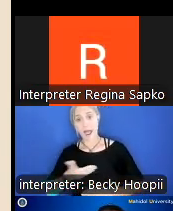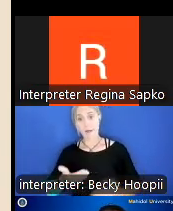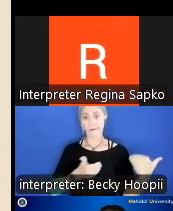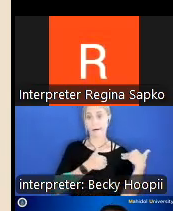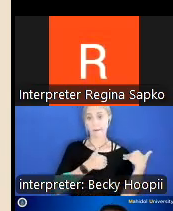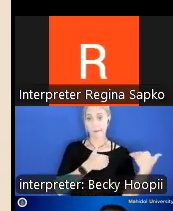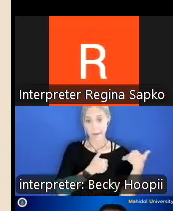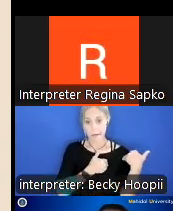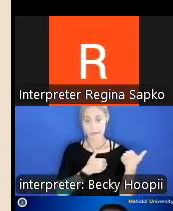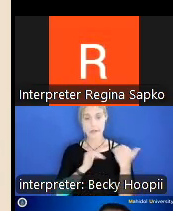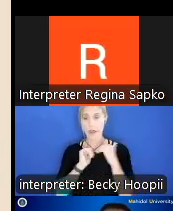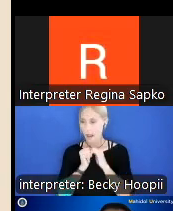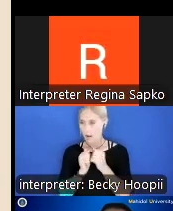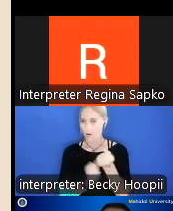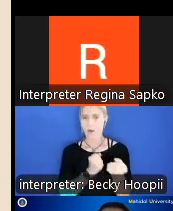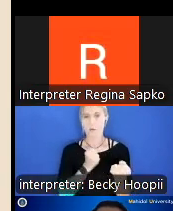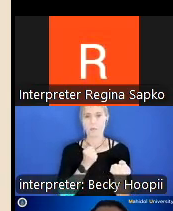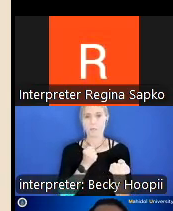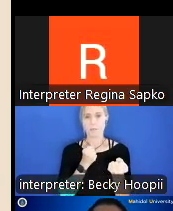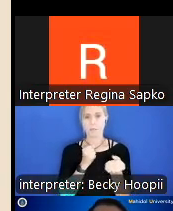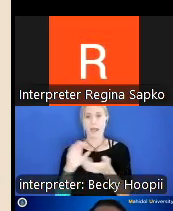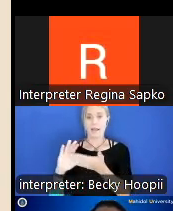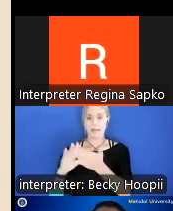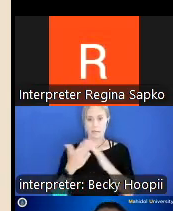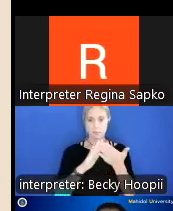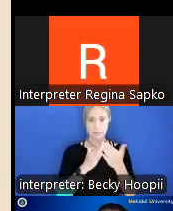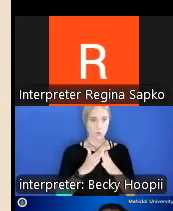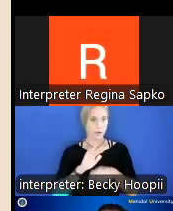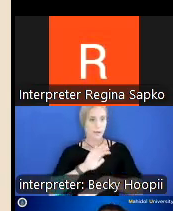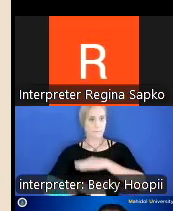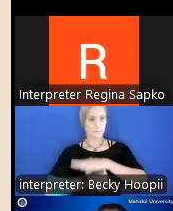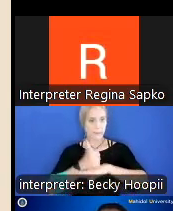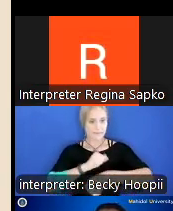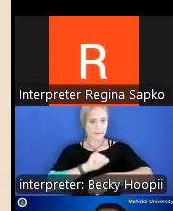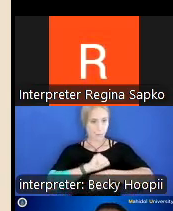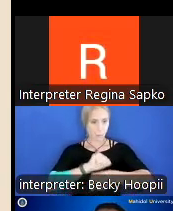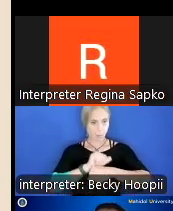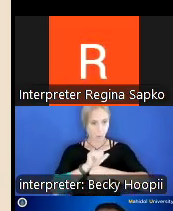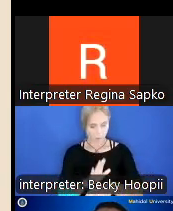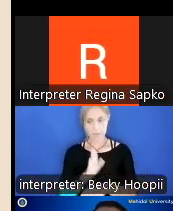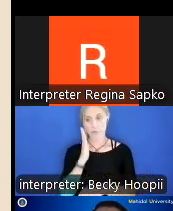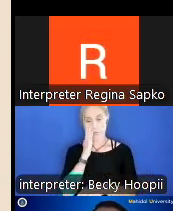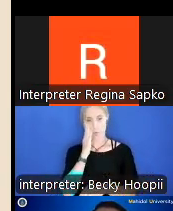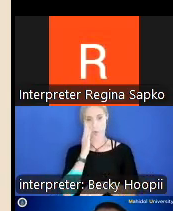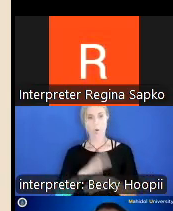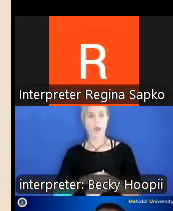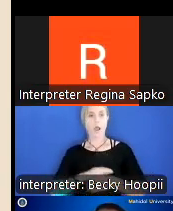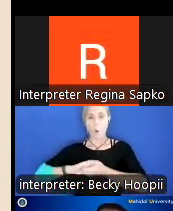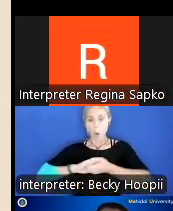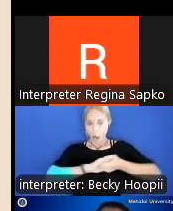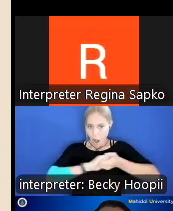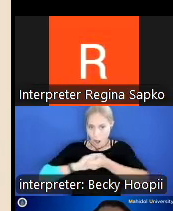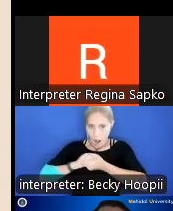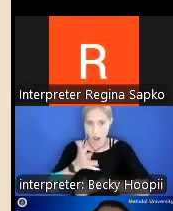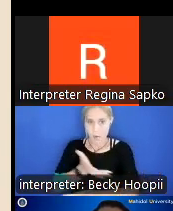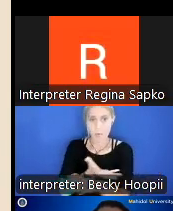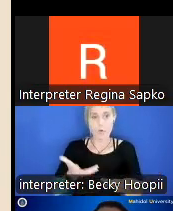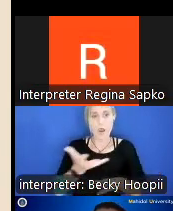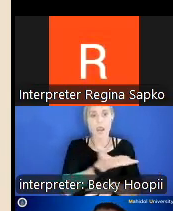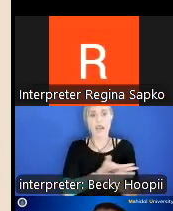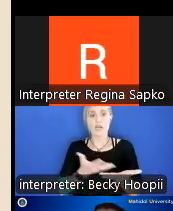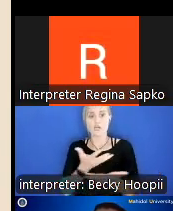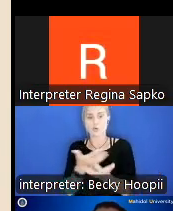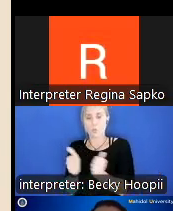by support by community-based employment and collaboration among persons with